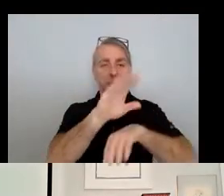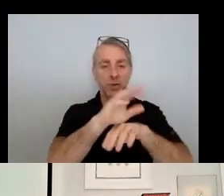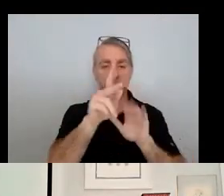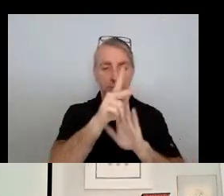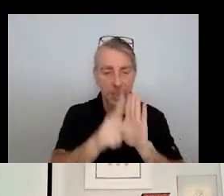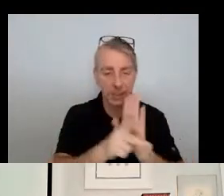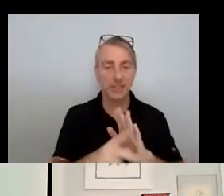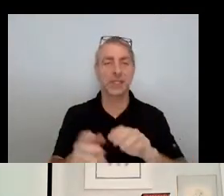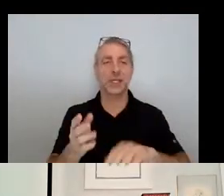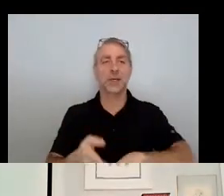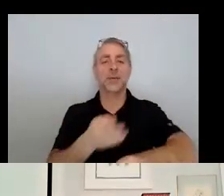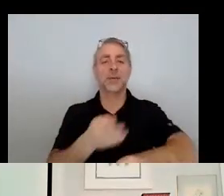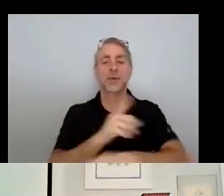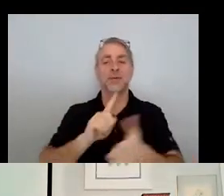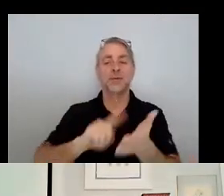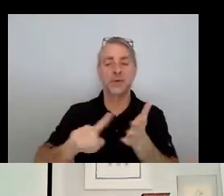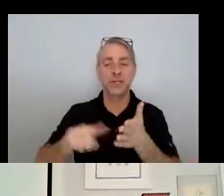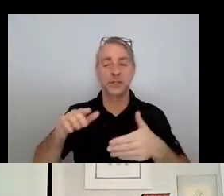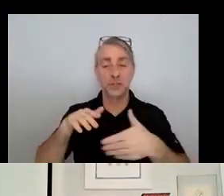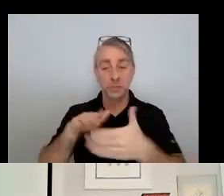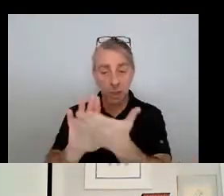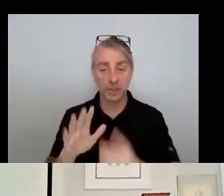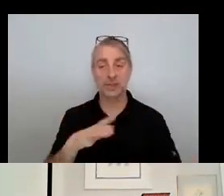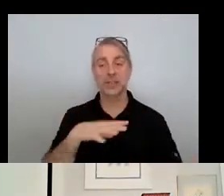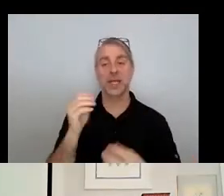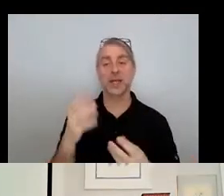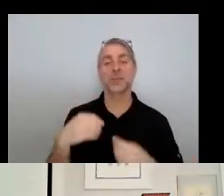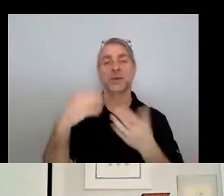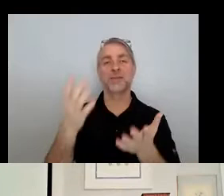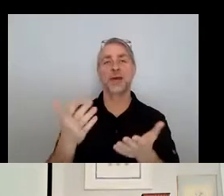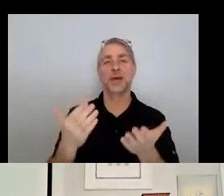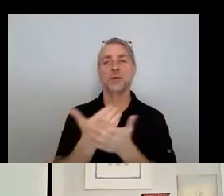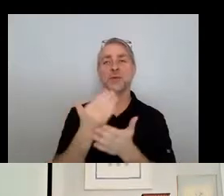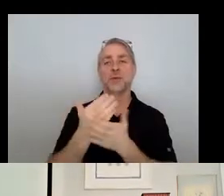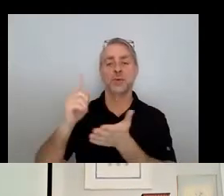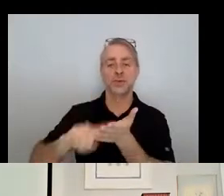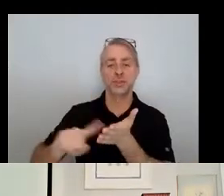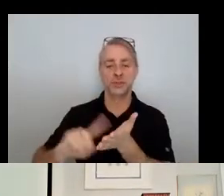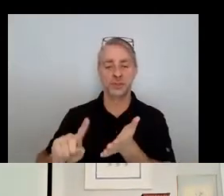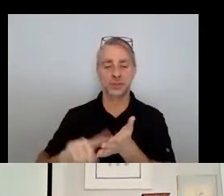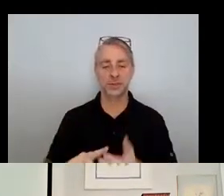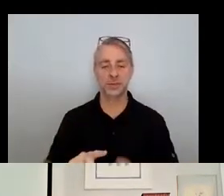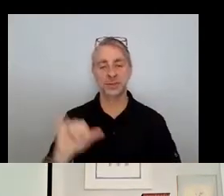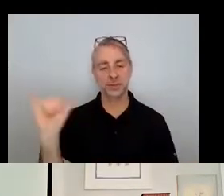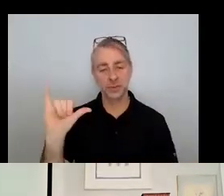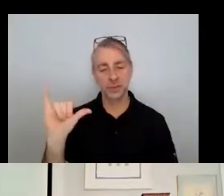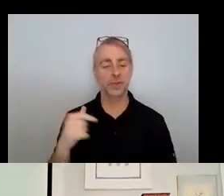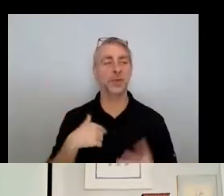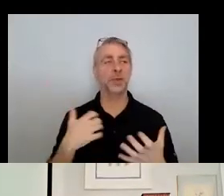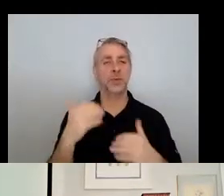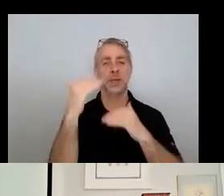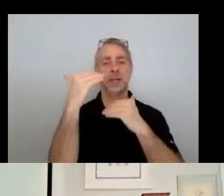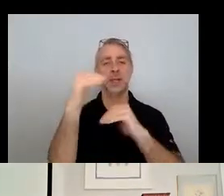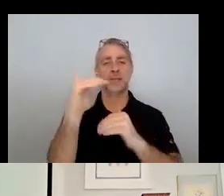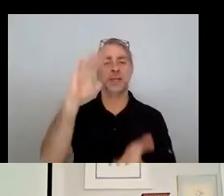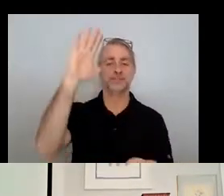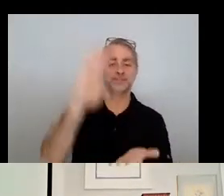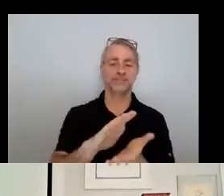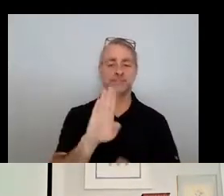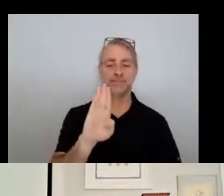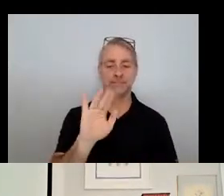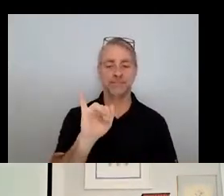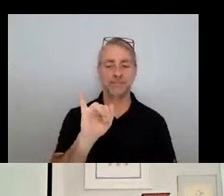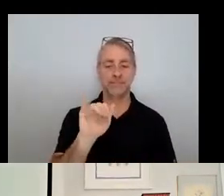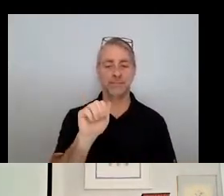a systematic review is also to limit the bias in the identification, in evaluation, and synthesis